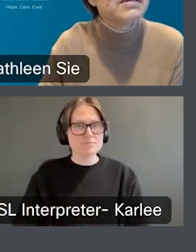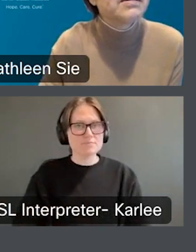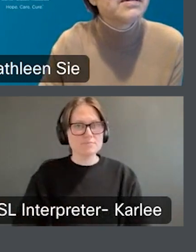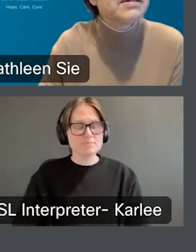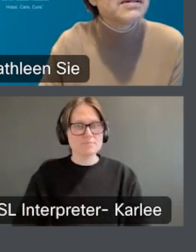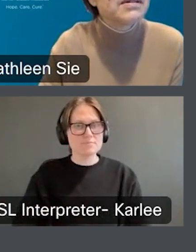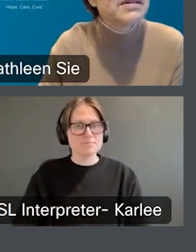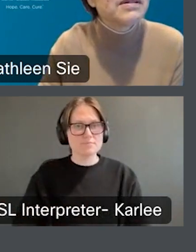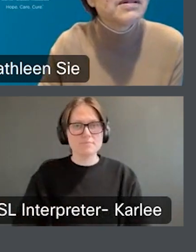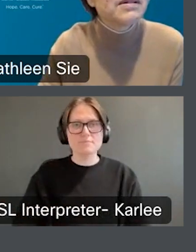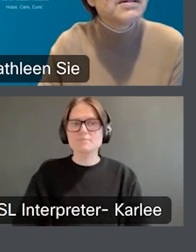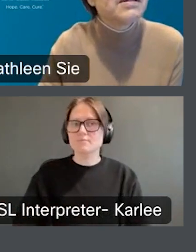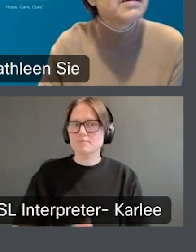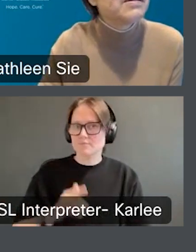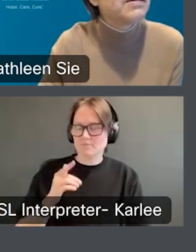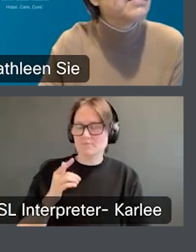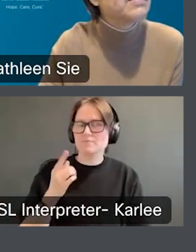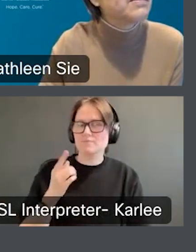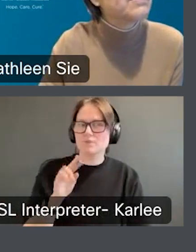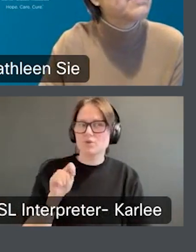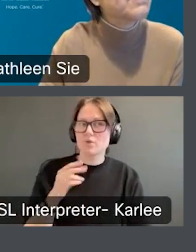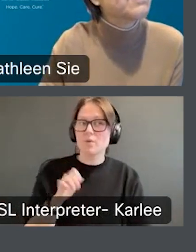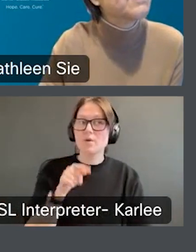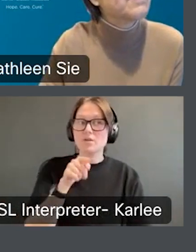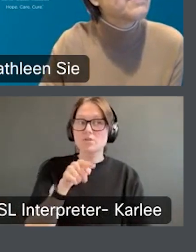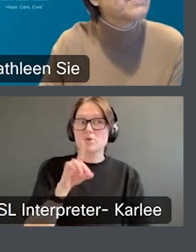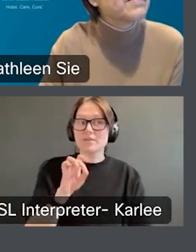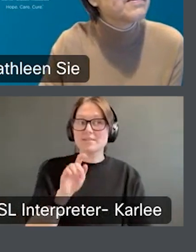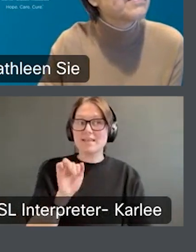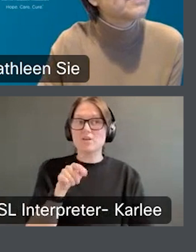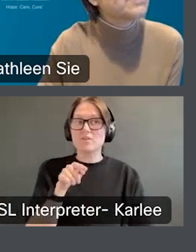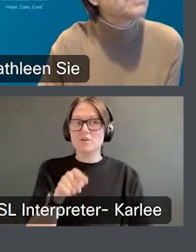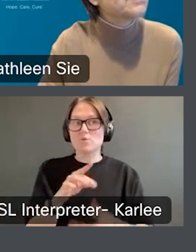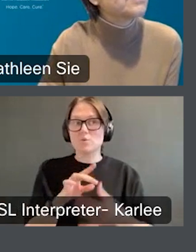those data that you're referring to indicated that they had